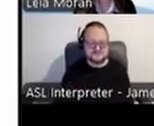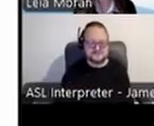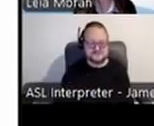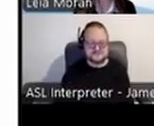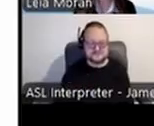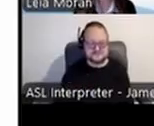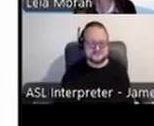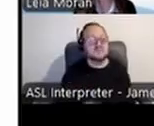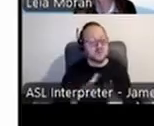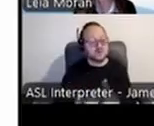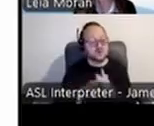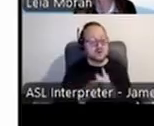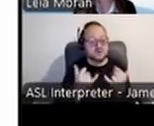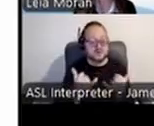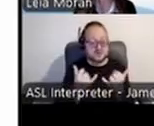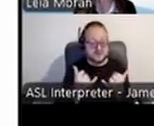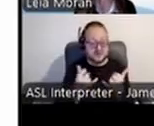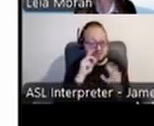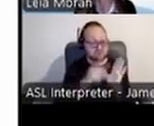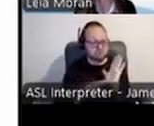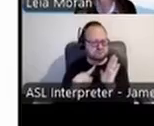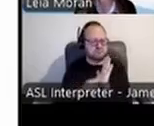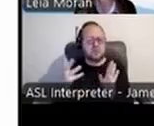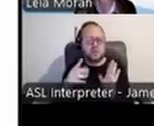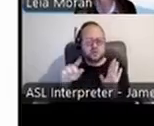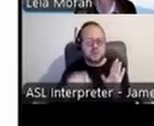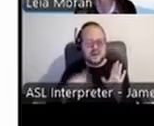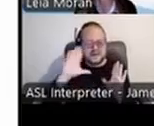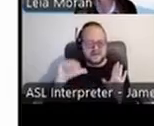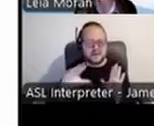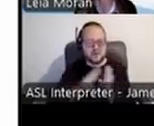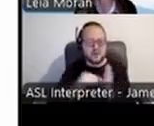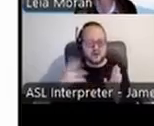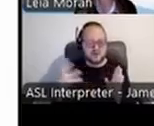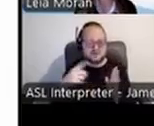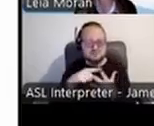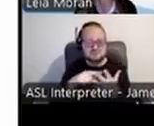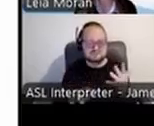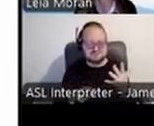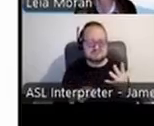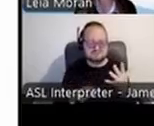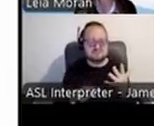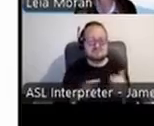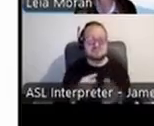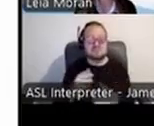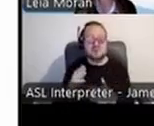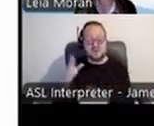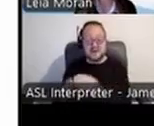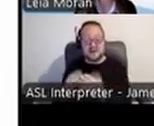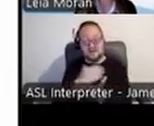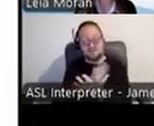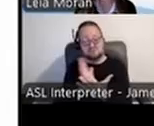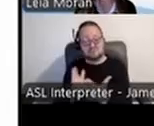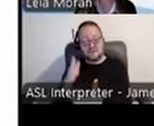So to start off, let's take a look at what you can expect to learn from this event. At the conclusion of this session, you will be able